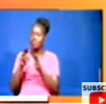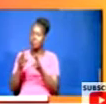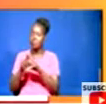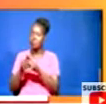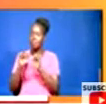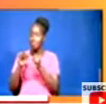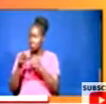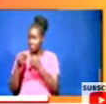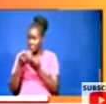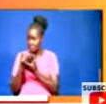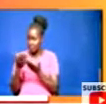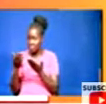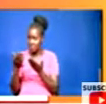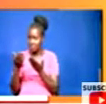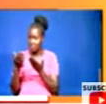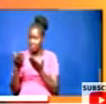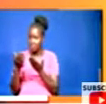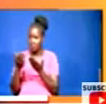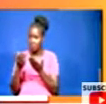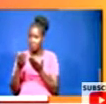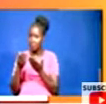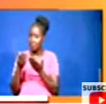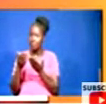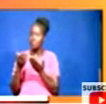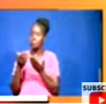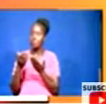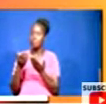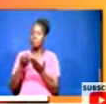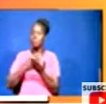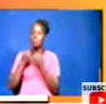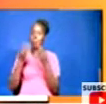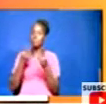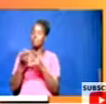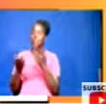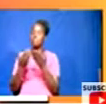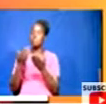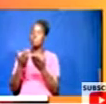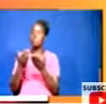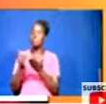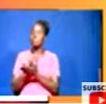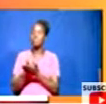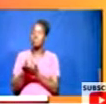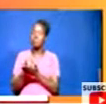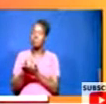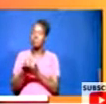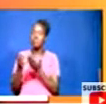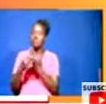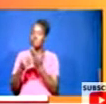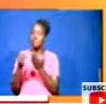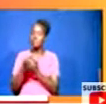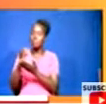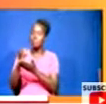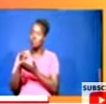there and you don't owe anything, and only to find that maybe they are making reference to some credit that